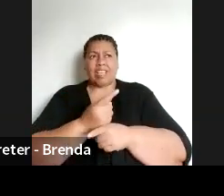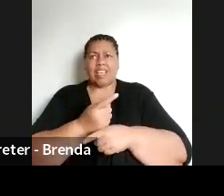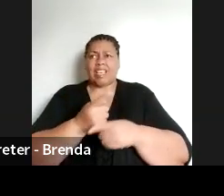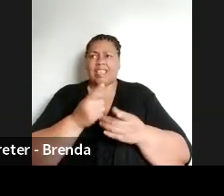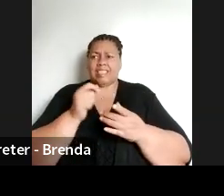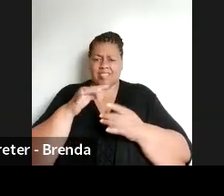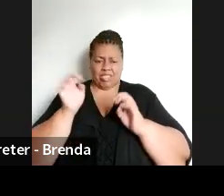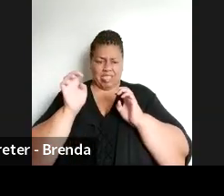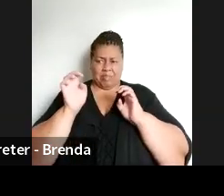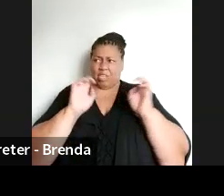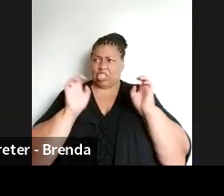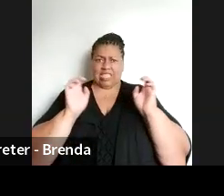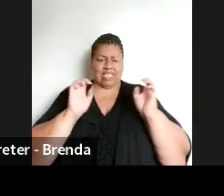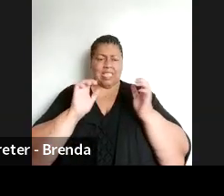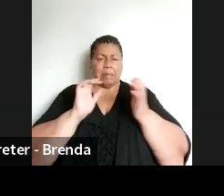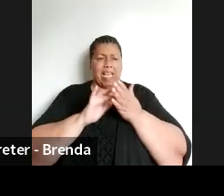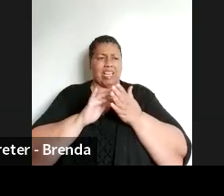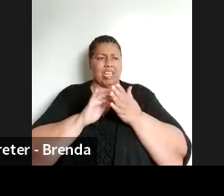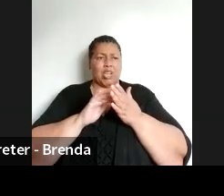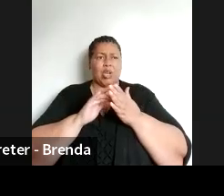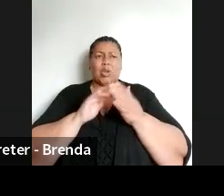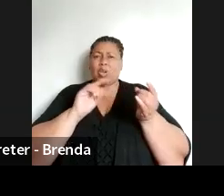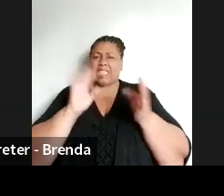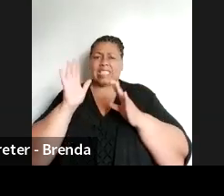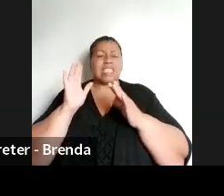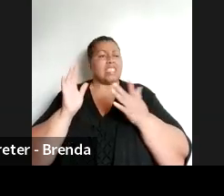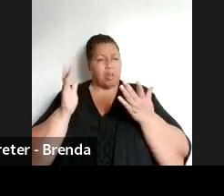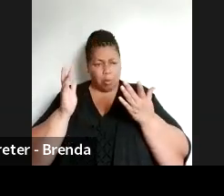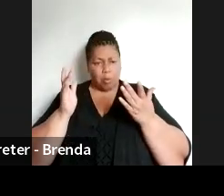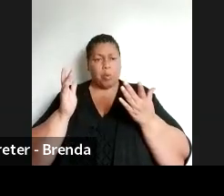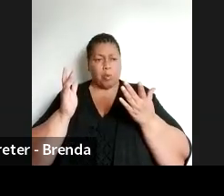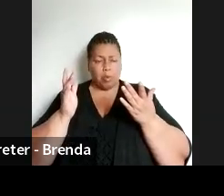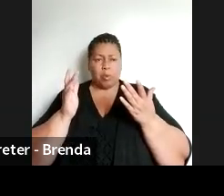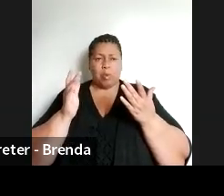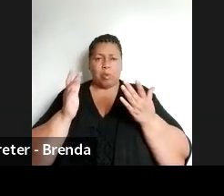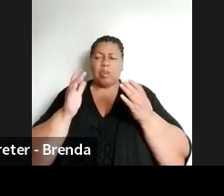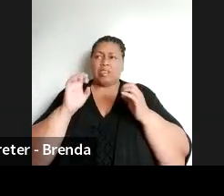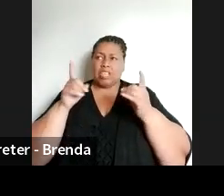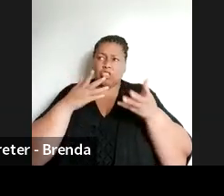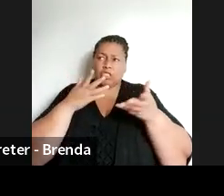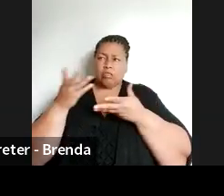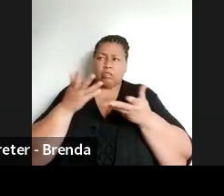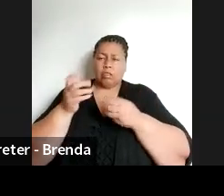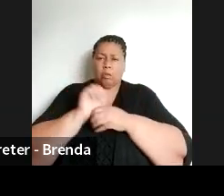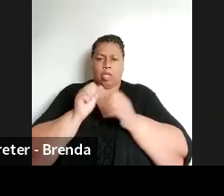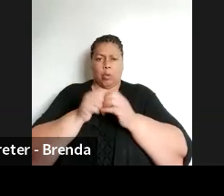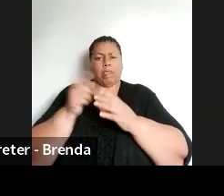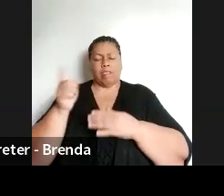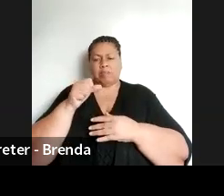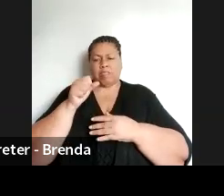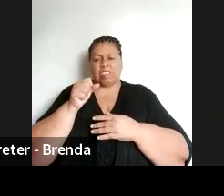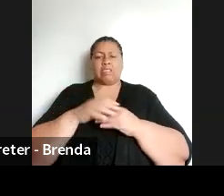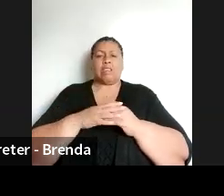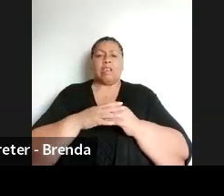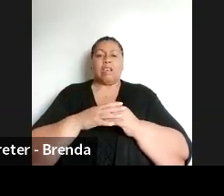medical crisis. Absolutely. So education and working with them. Yeah. And I feel like